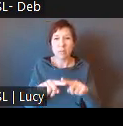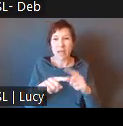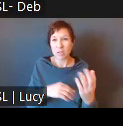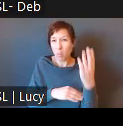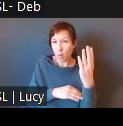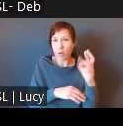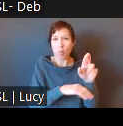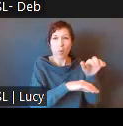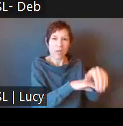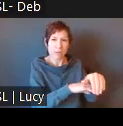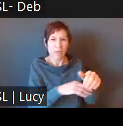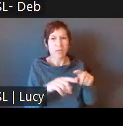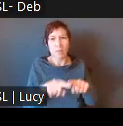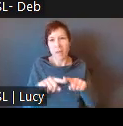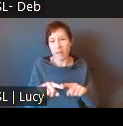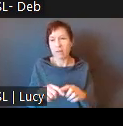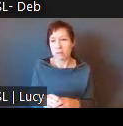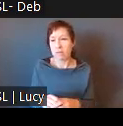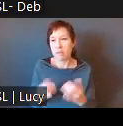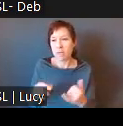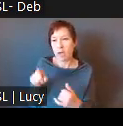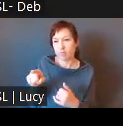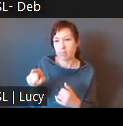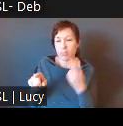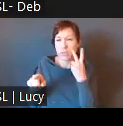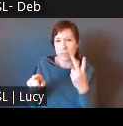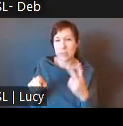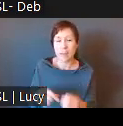those appear right now. Thanks, Val.